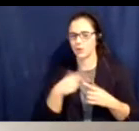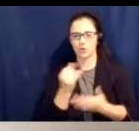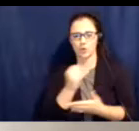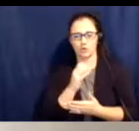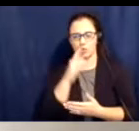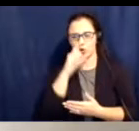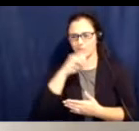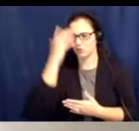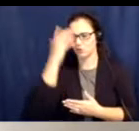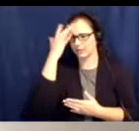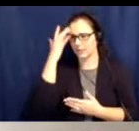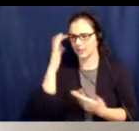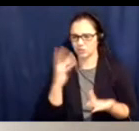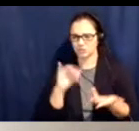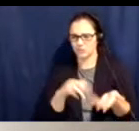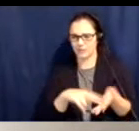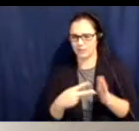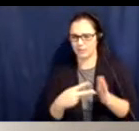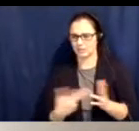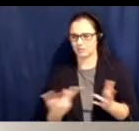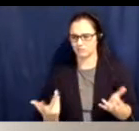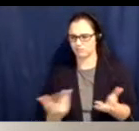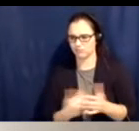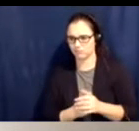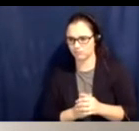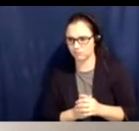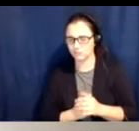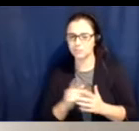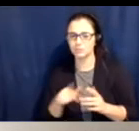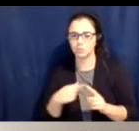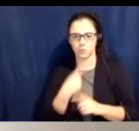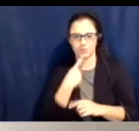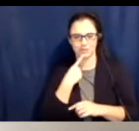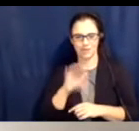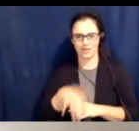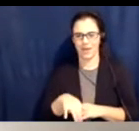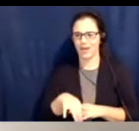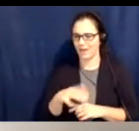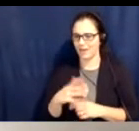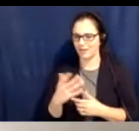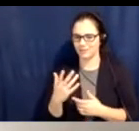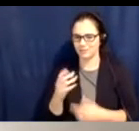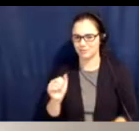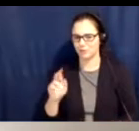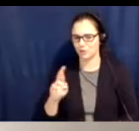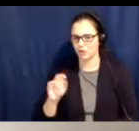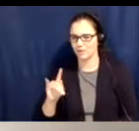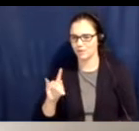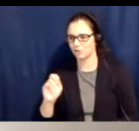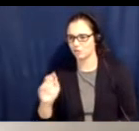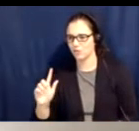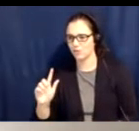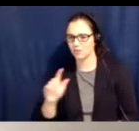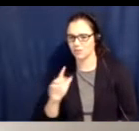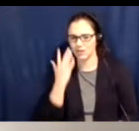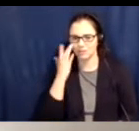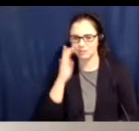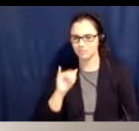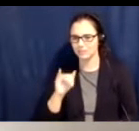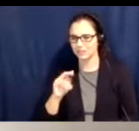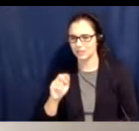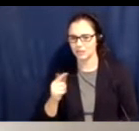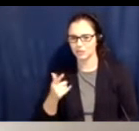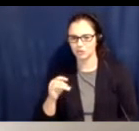artificial intelligence mean when we say that? mhm. Um, is it a phone? I mean,